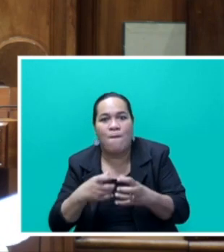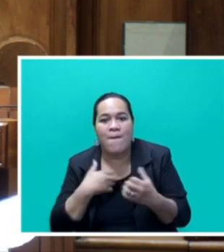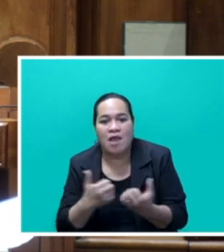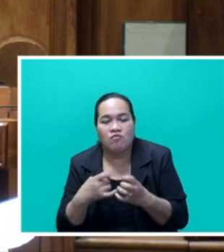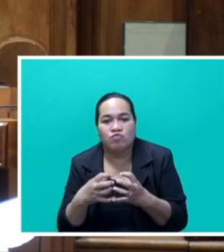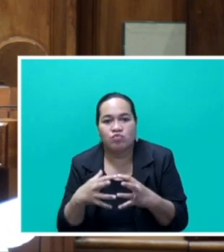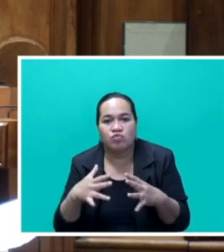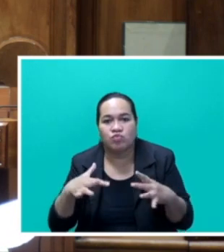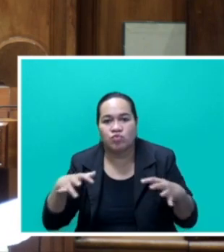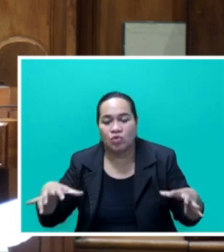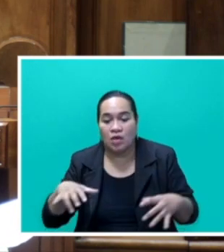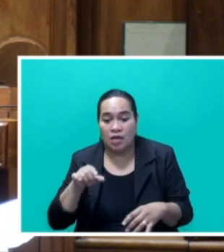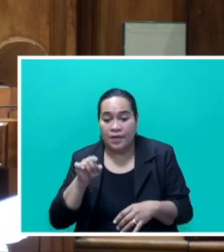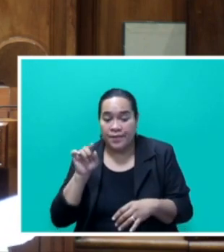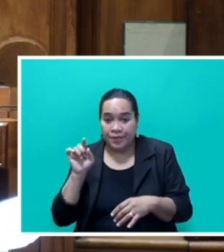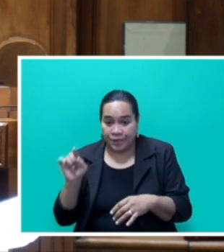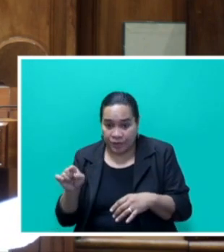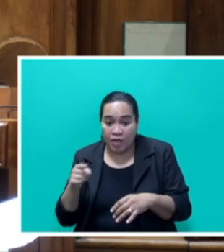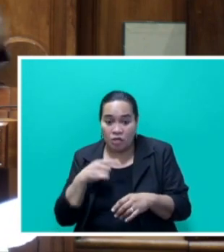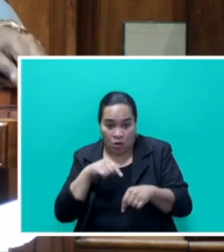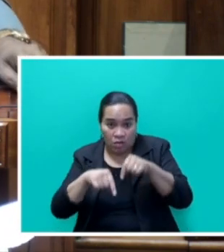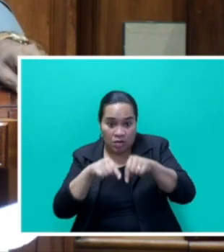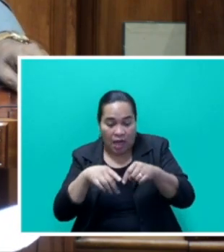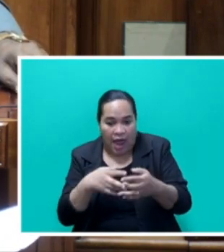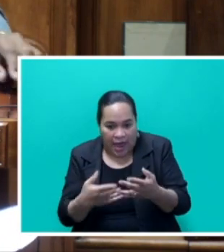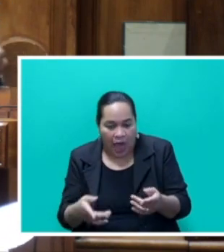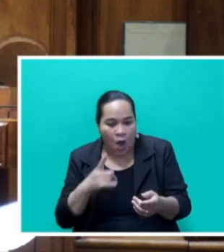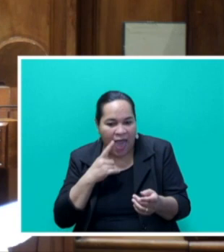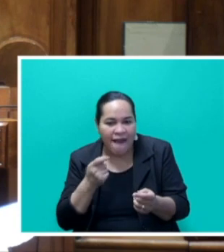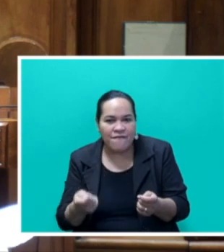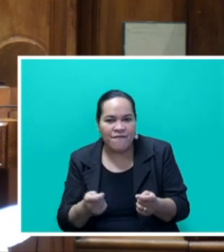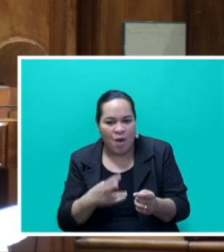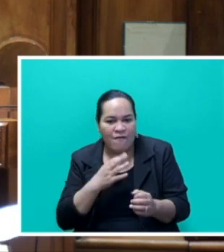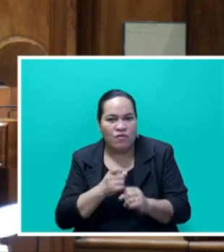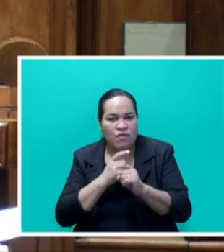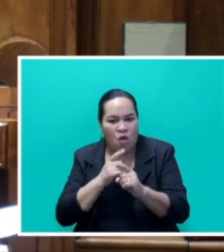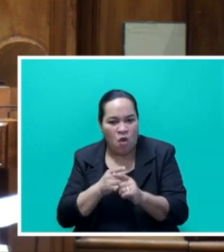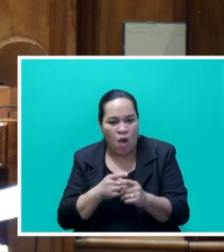Mr. Speaker, the Ministry has developed a mangrove management guideline